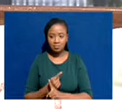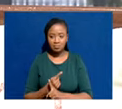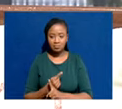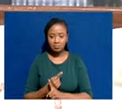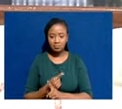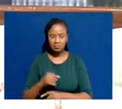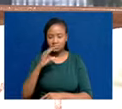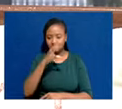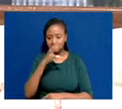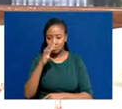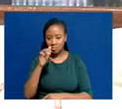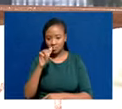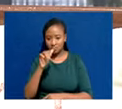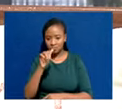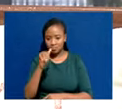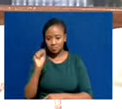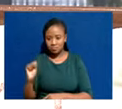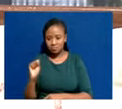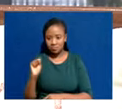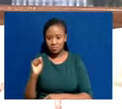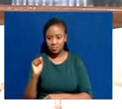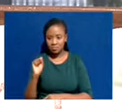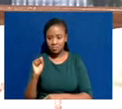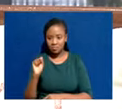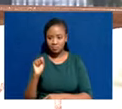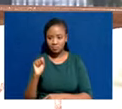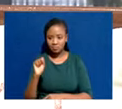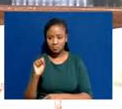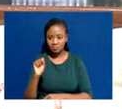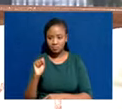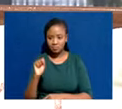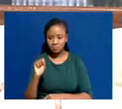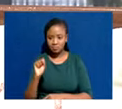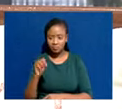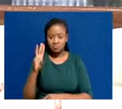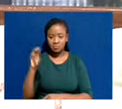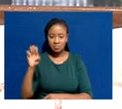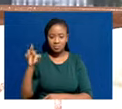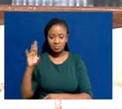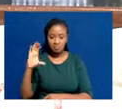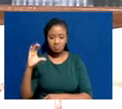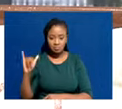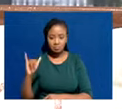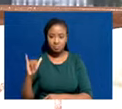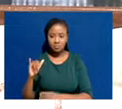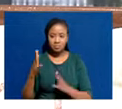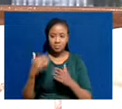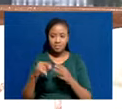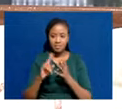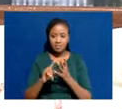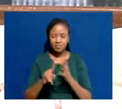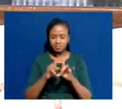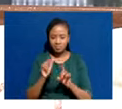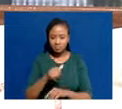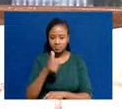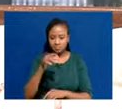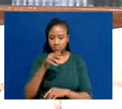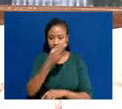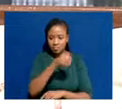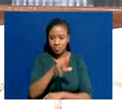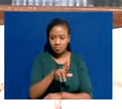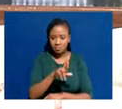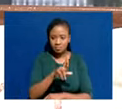former CAS, what's the name? Health CAS, Masi Mwangangi. I got somebody on HR, Dorcas